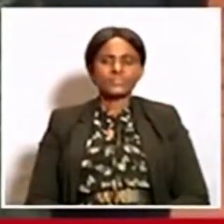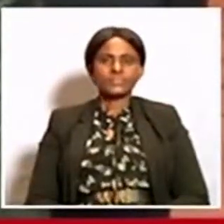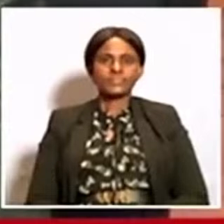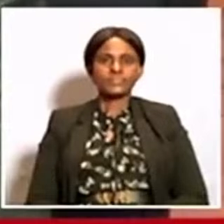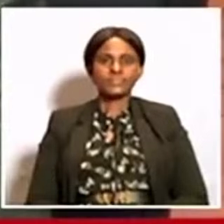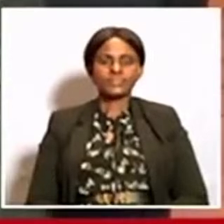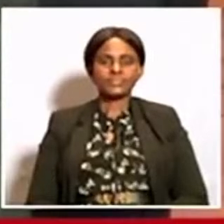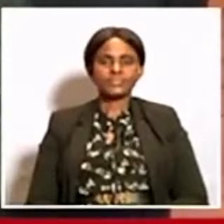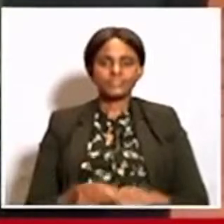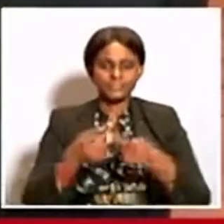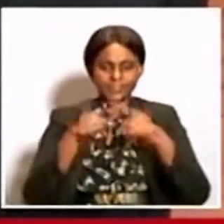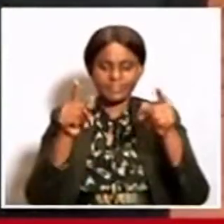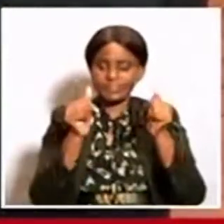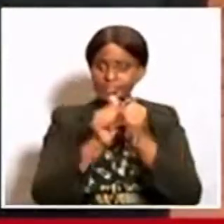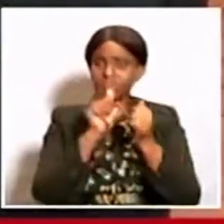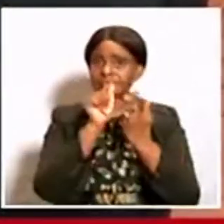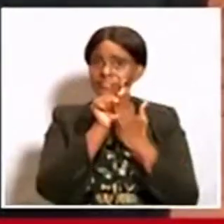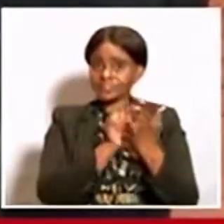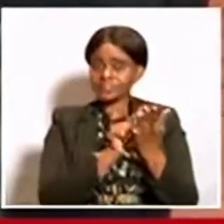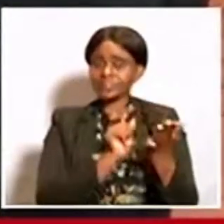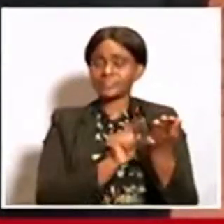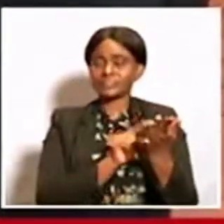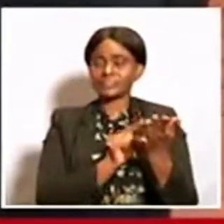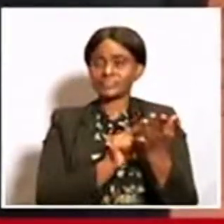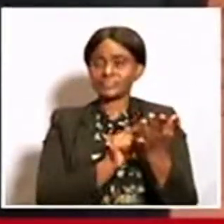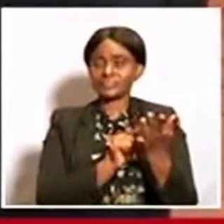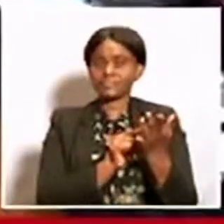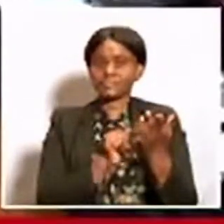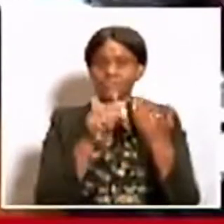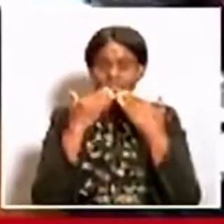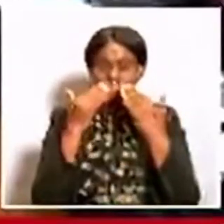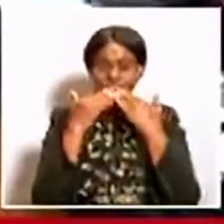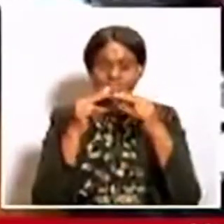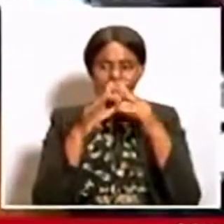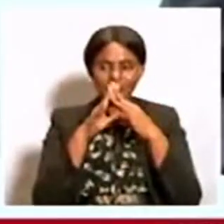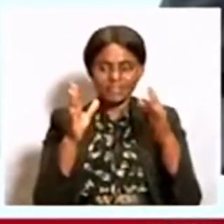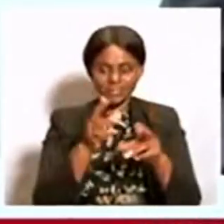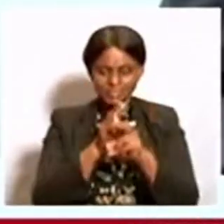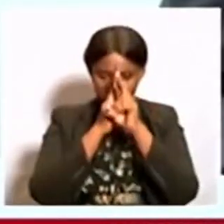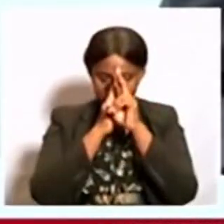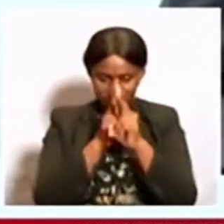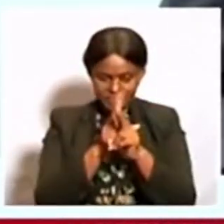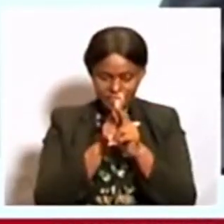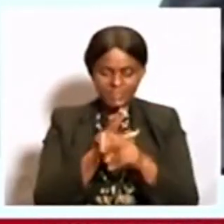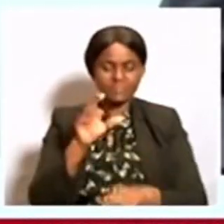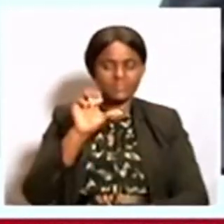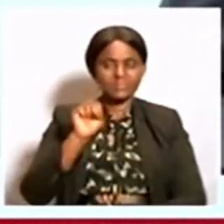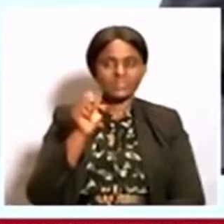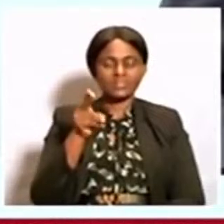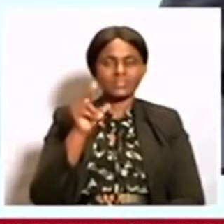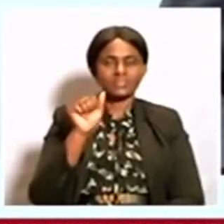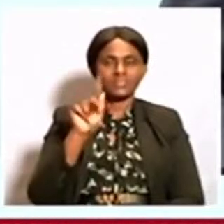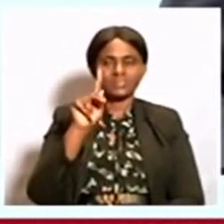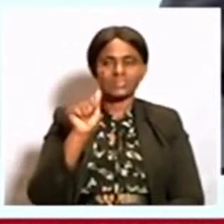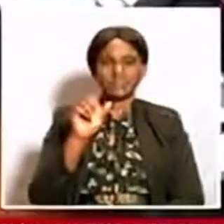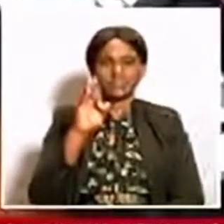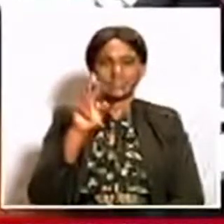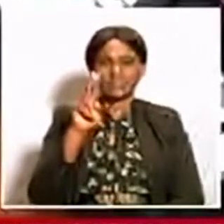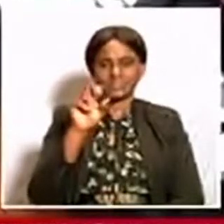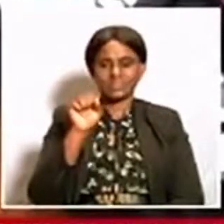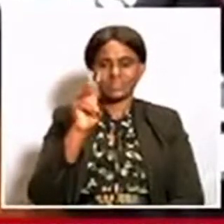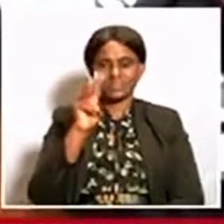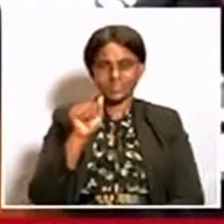All right. Contrary to the regulation. Thank you very much. Honorable Shakafuswa.